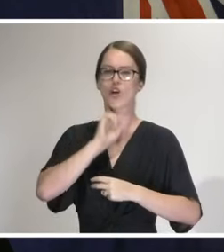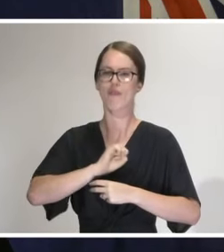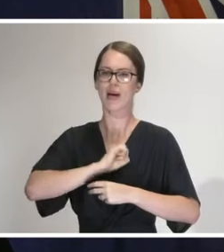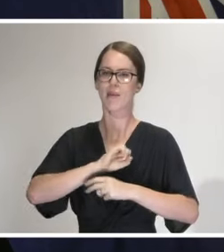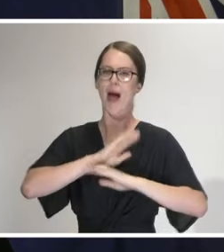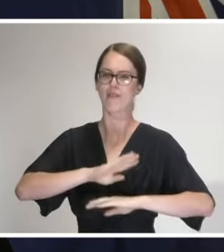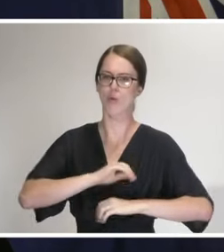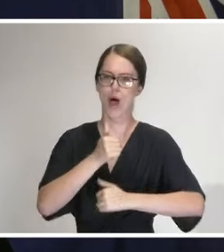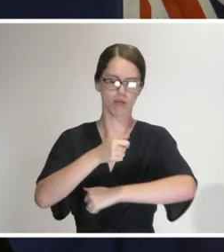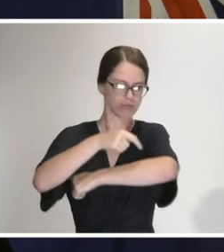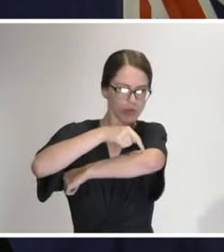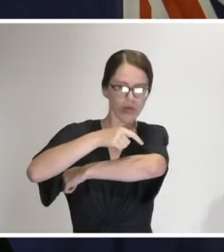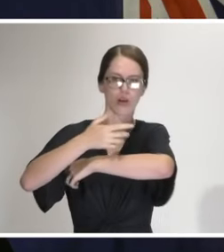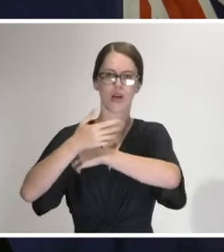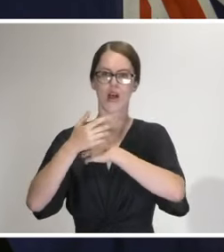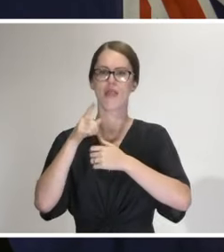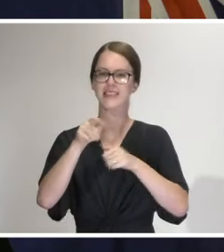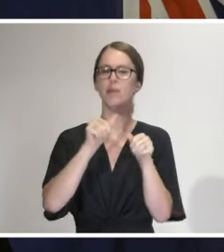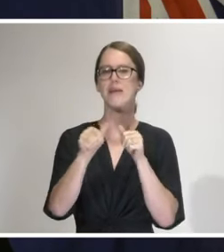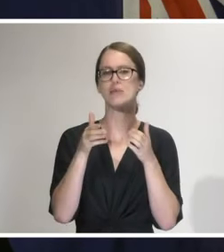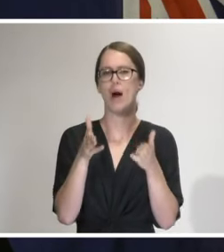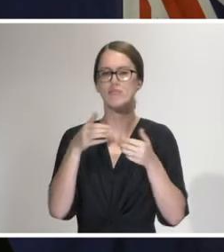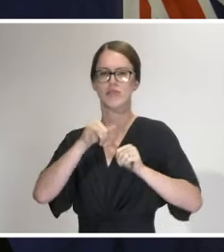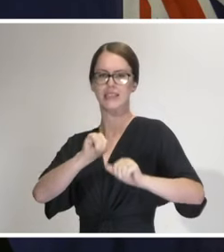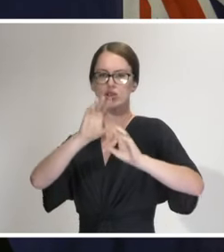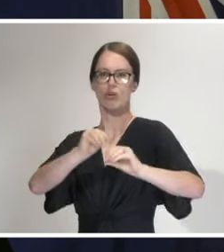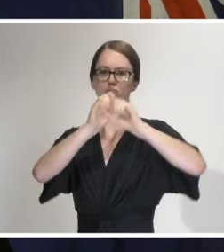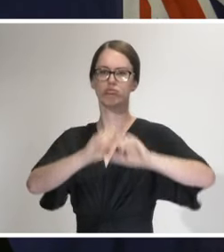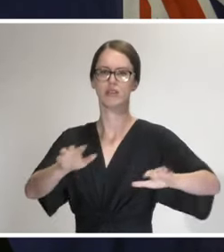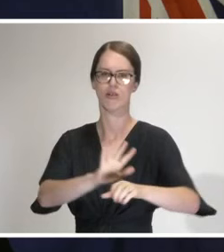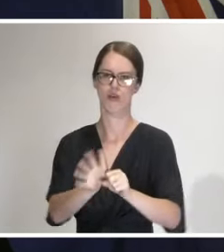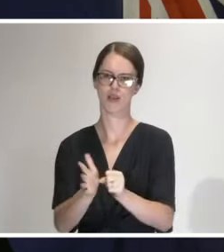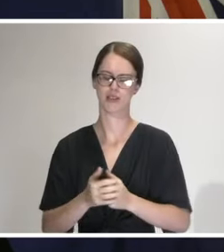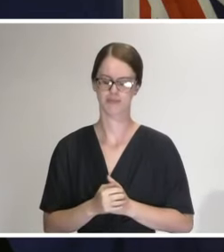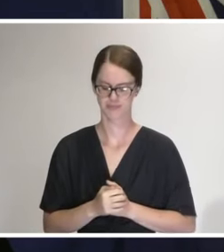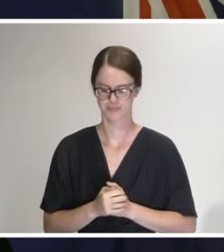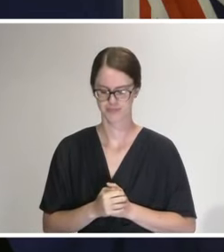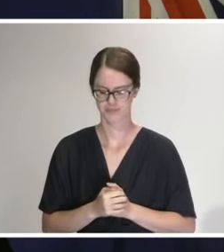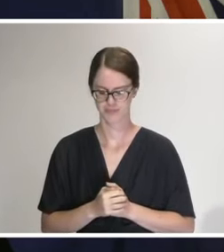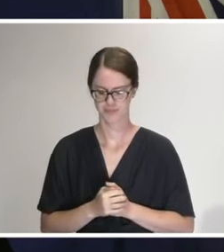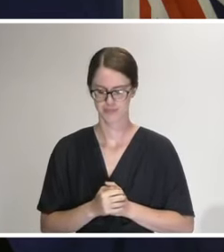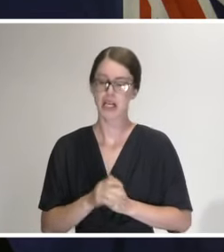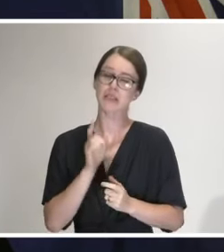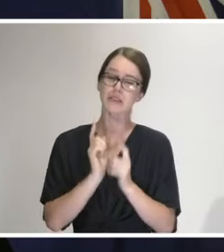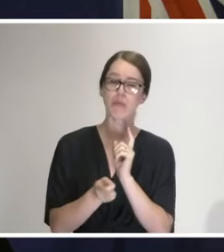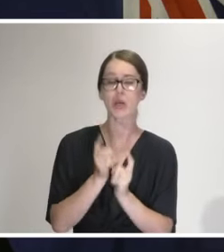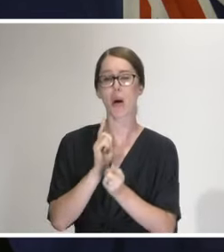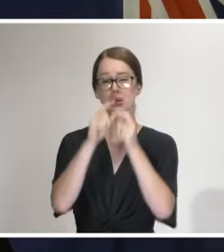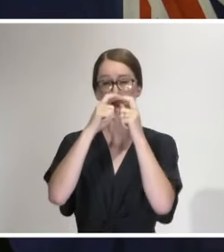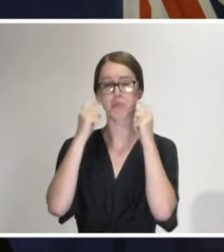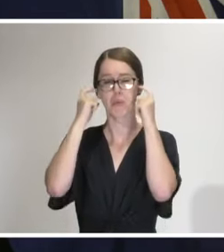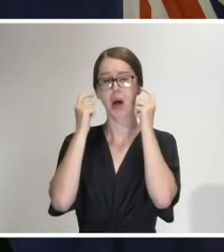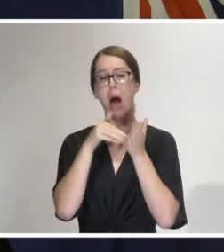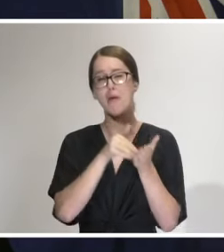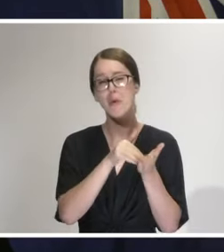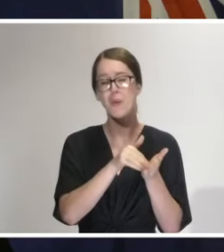remain the mainstay of our defence against COVID-19. There are ways in which wearing a mask can be helpful,